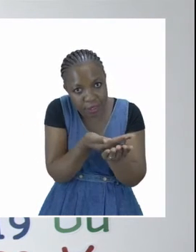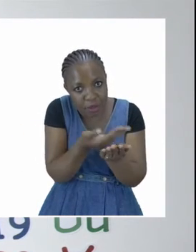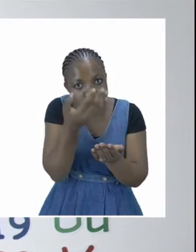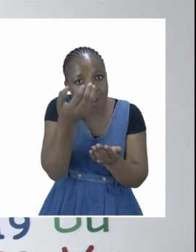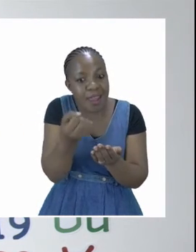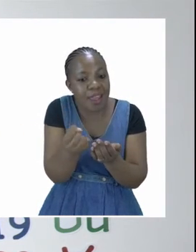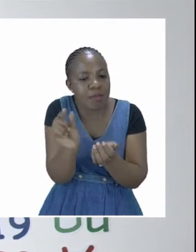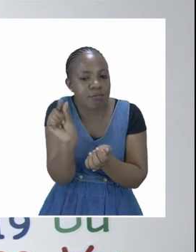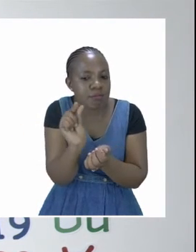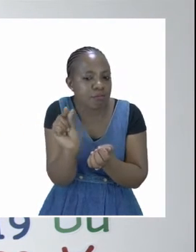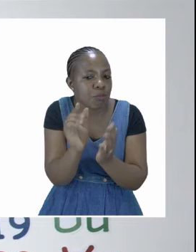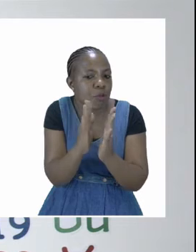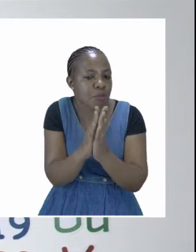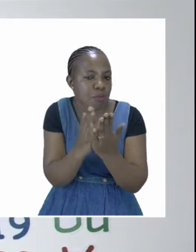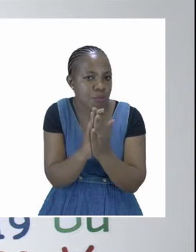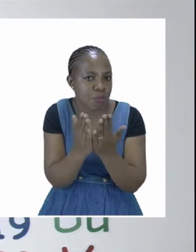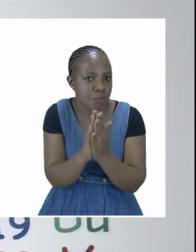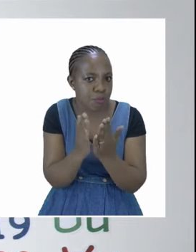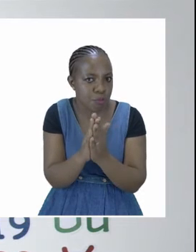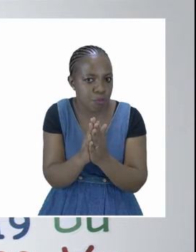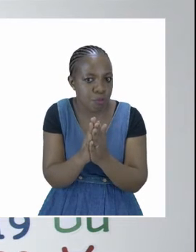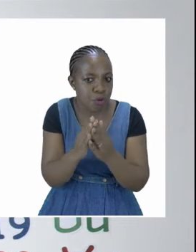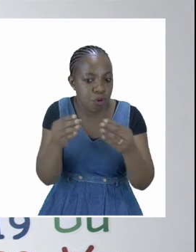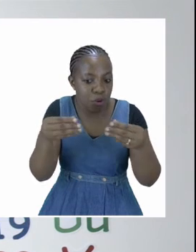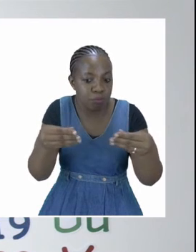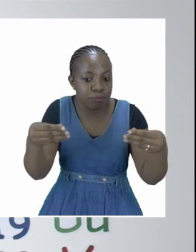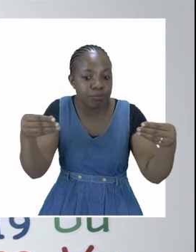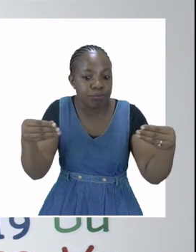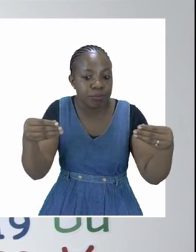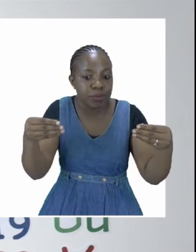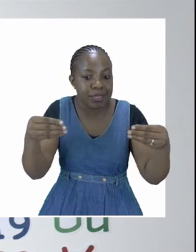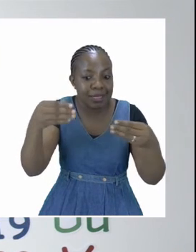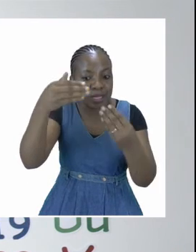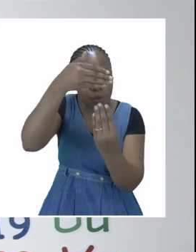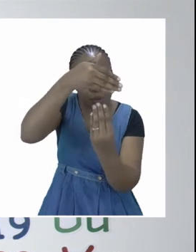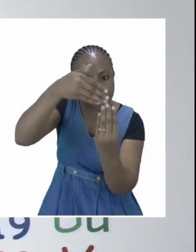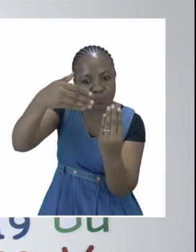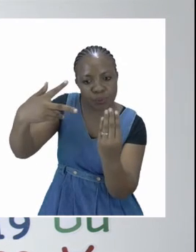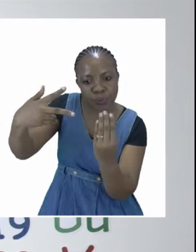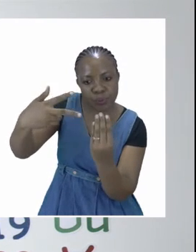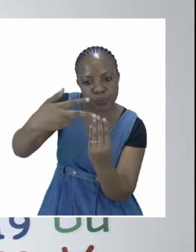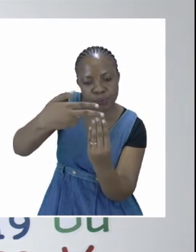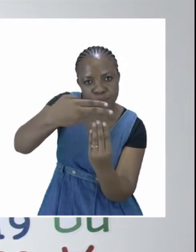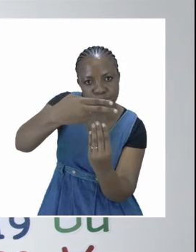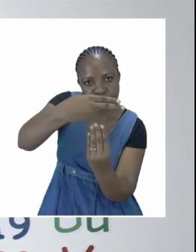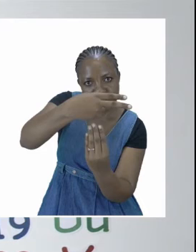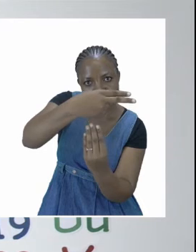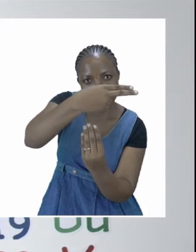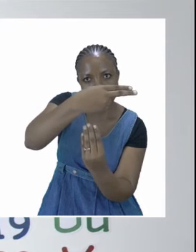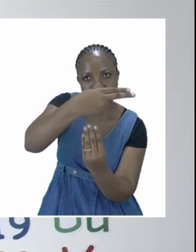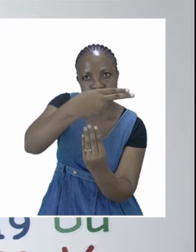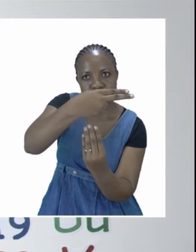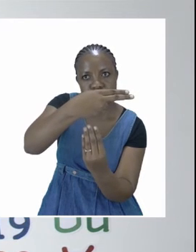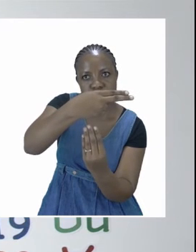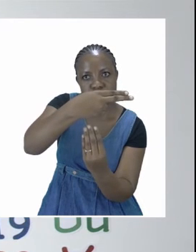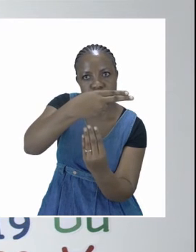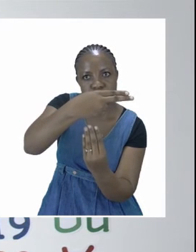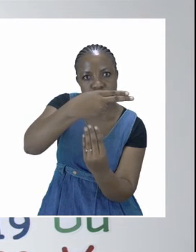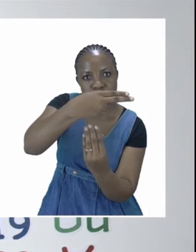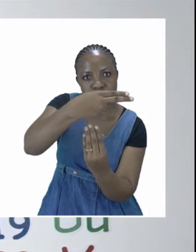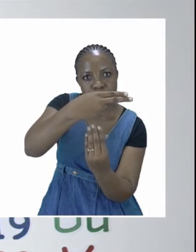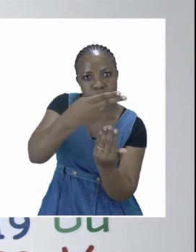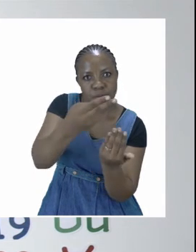and find more things that start with O. And I will see you soon after this commercial break. Follow us